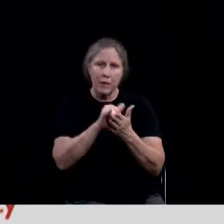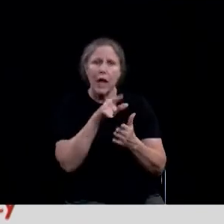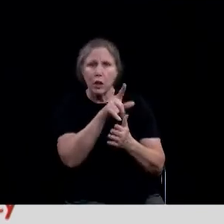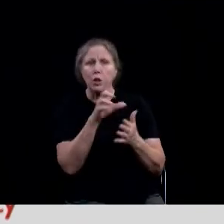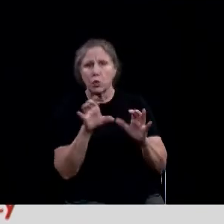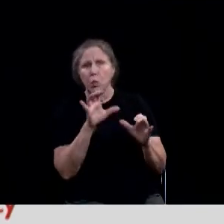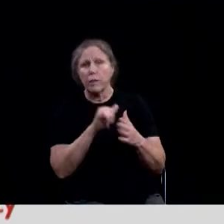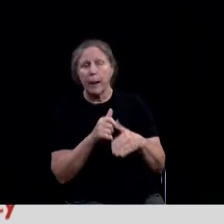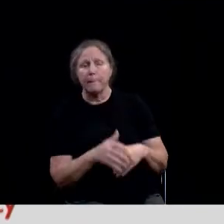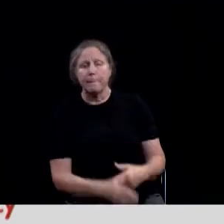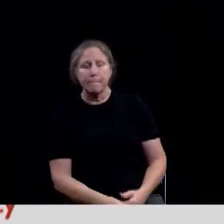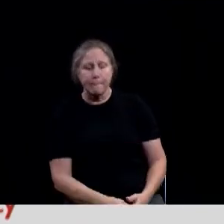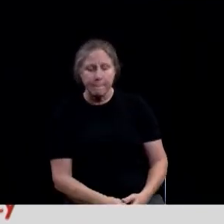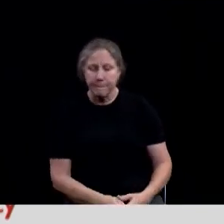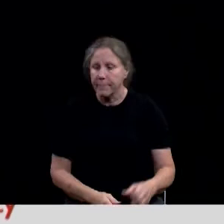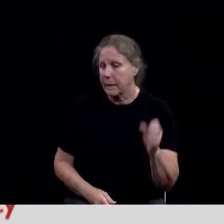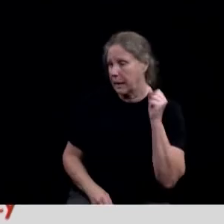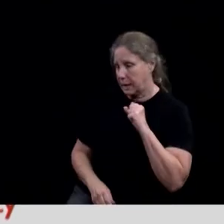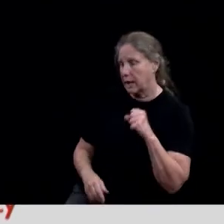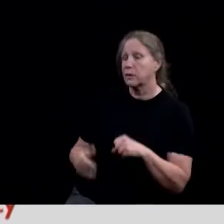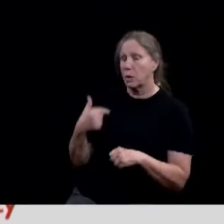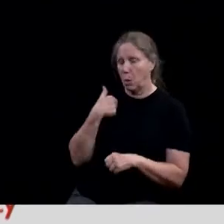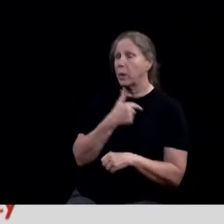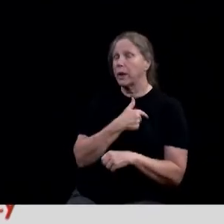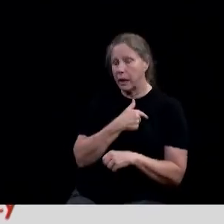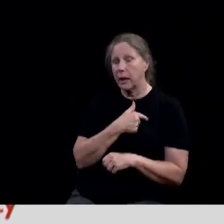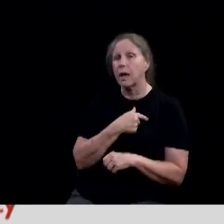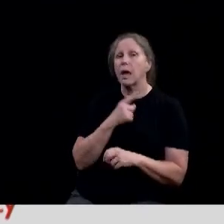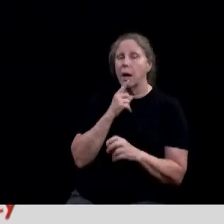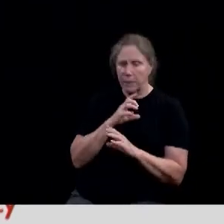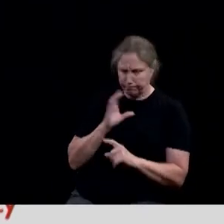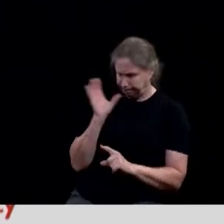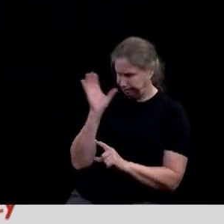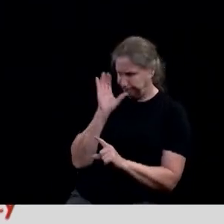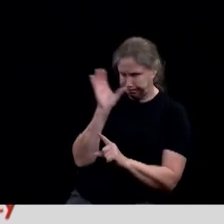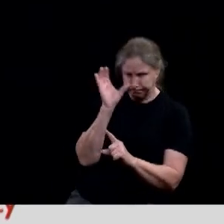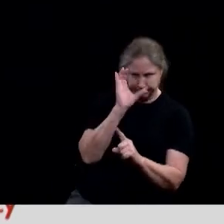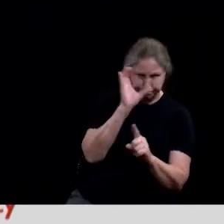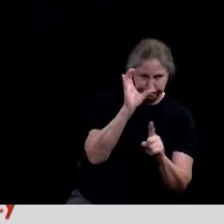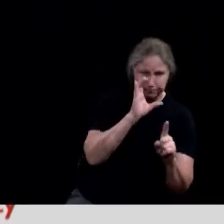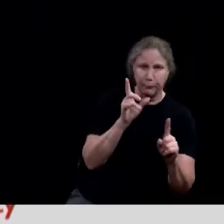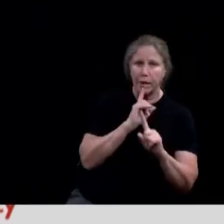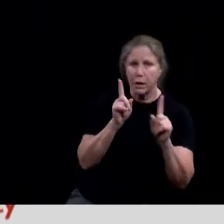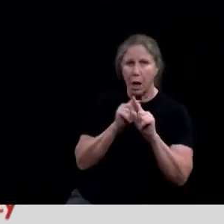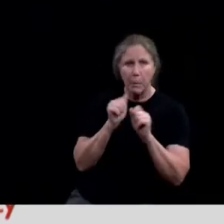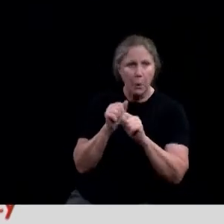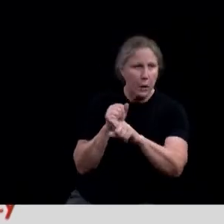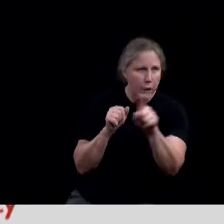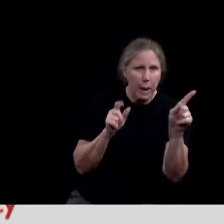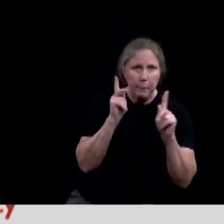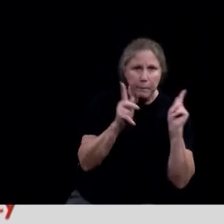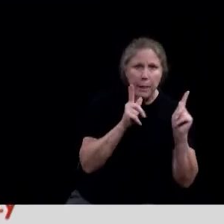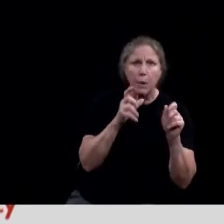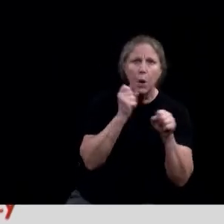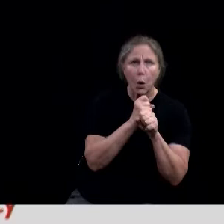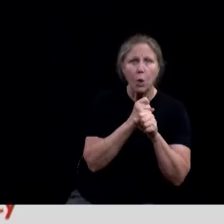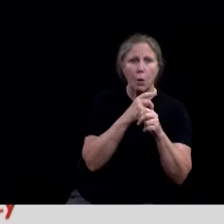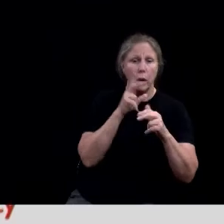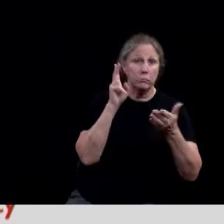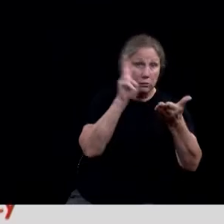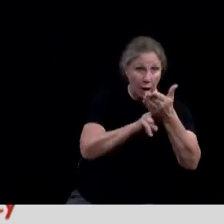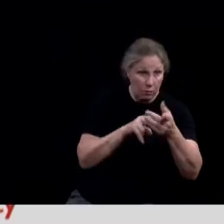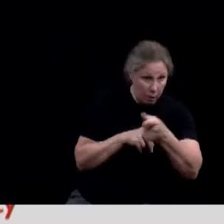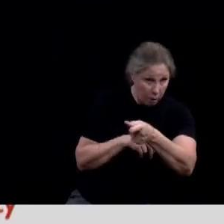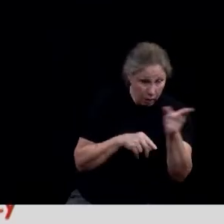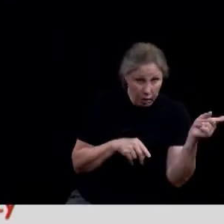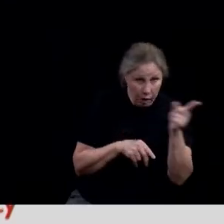been energetically engaging with that conversation with our general contractor. And bid package 4 is where the greatest opportunities